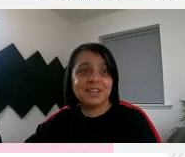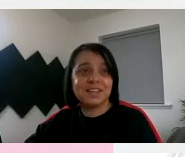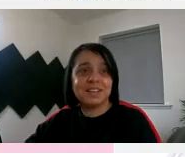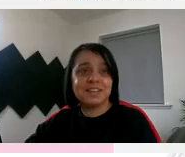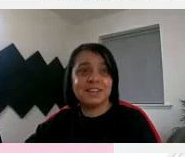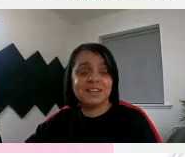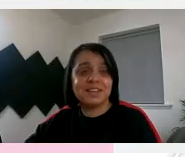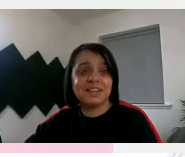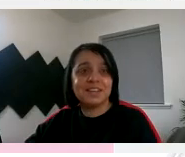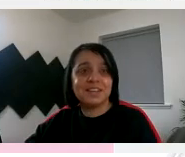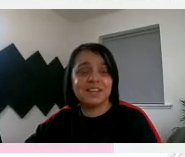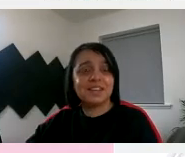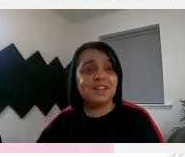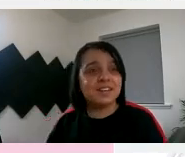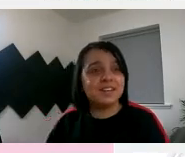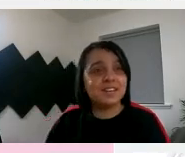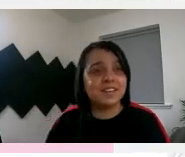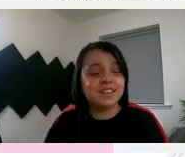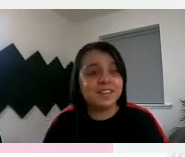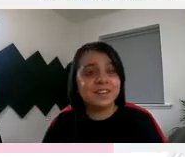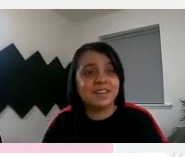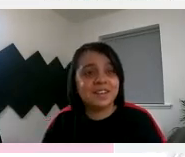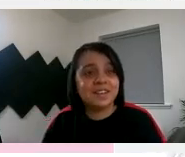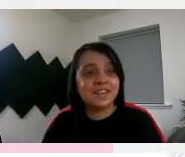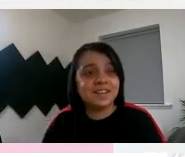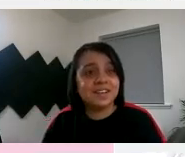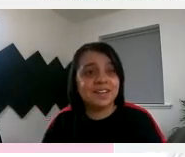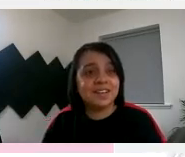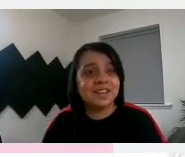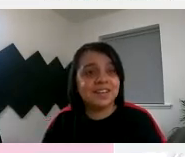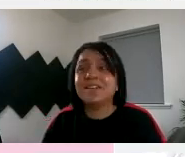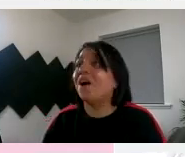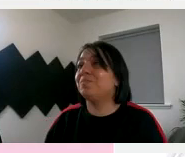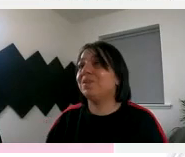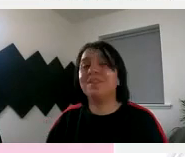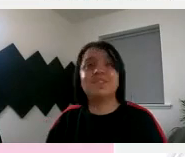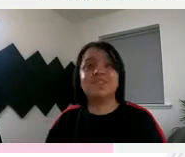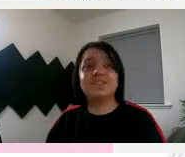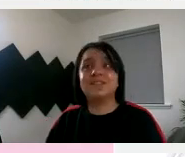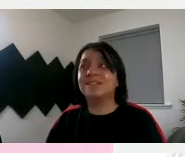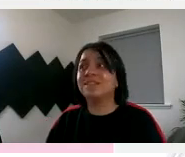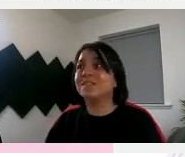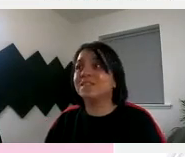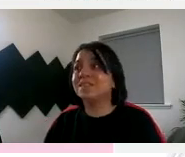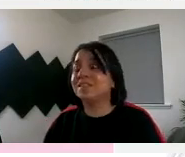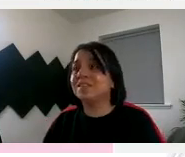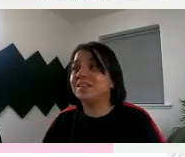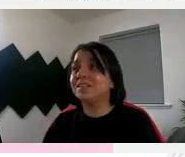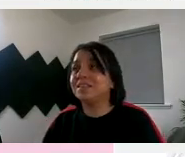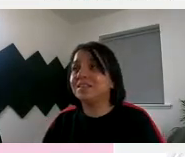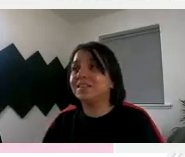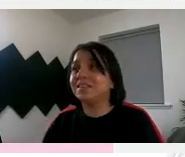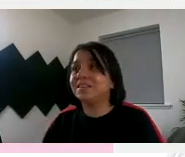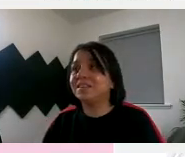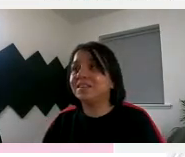British. For the medical courses, mostly we use the British. Oh, brilliant. But for